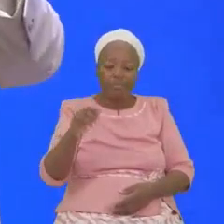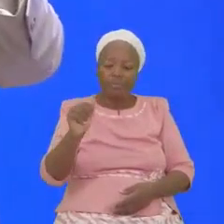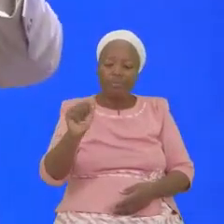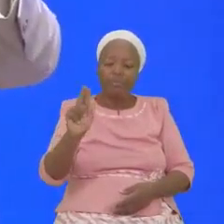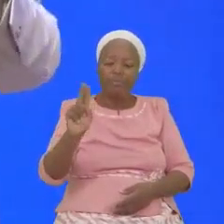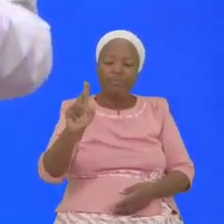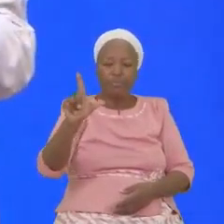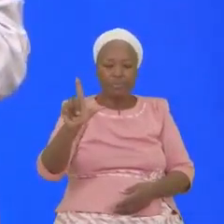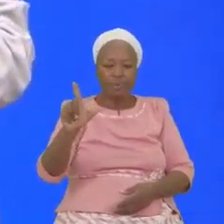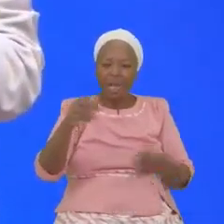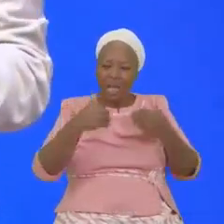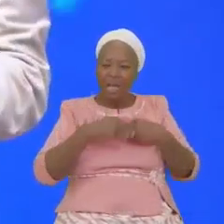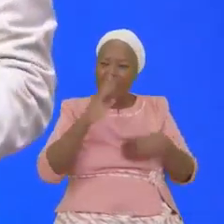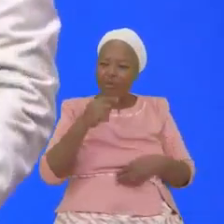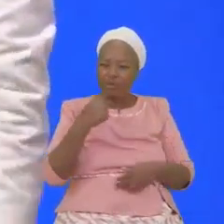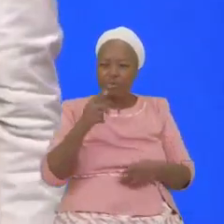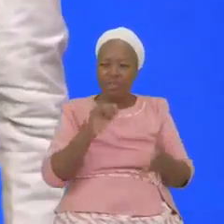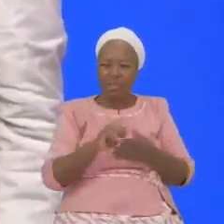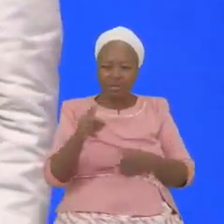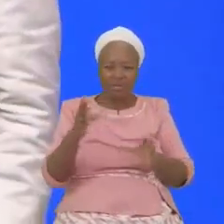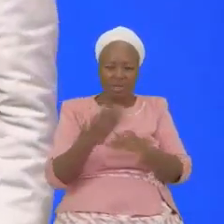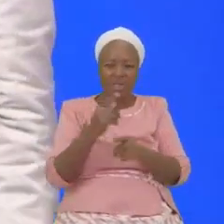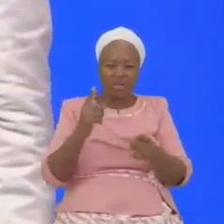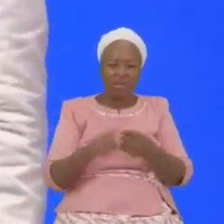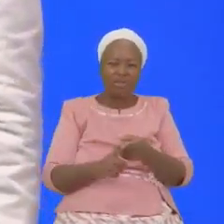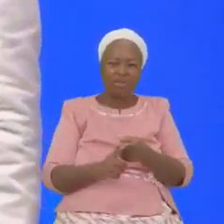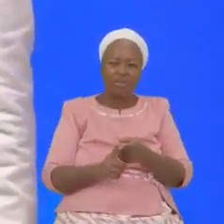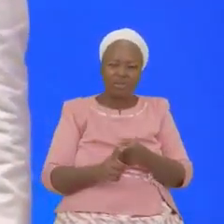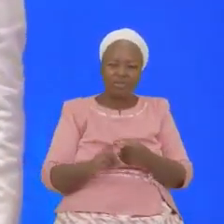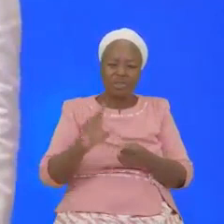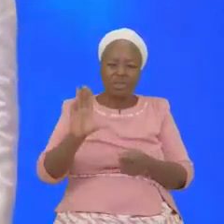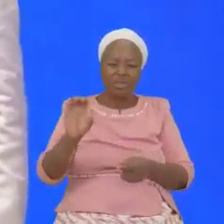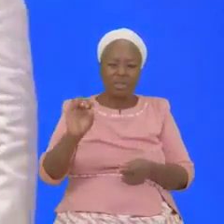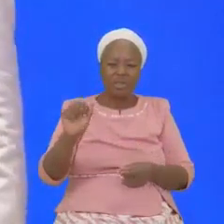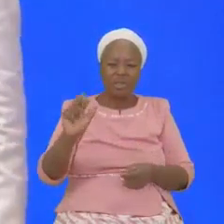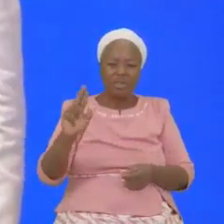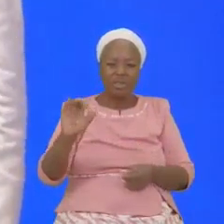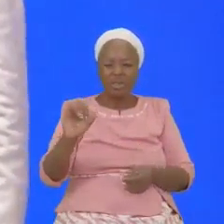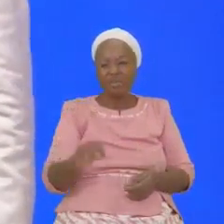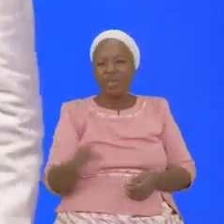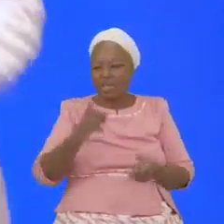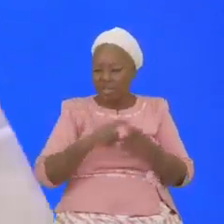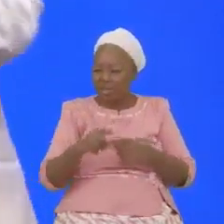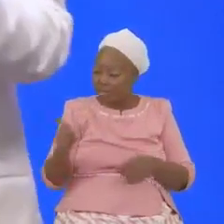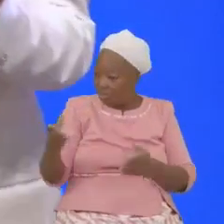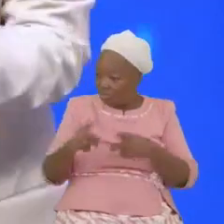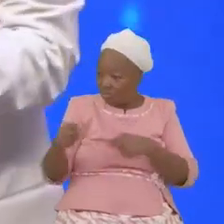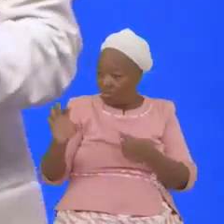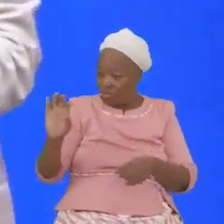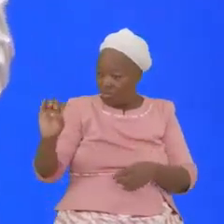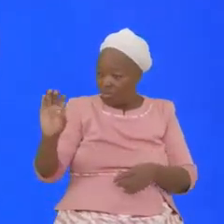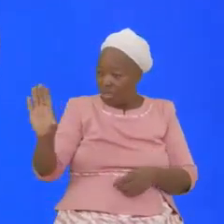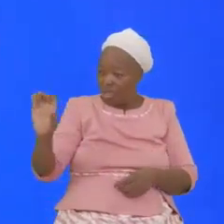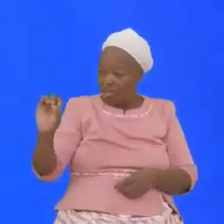been told, you will get to Caesar. Do you want to go to Caesar? Unto Caesar shall you go. And then